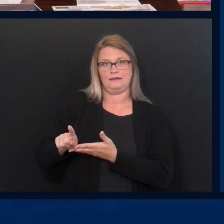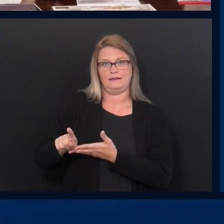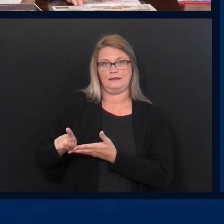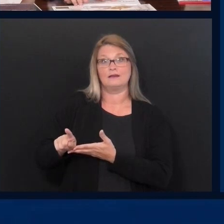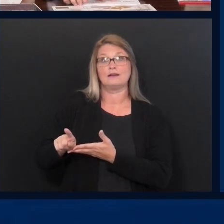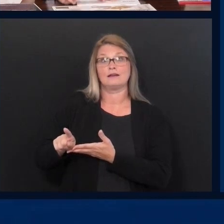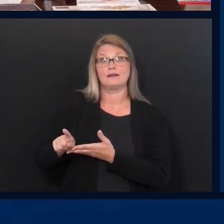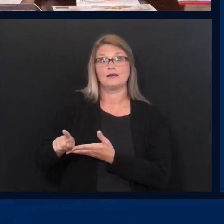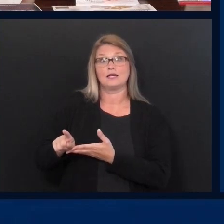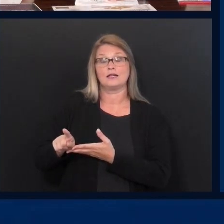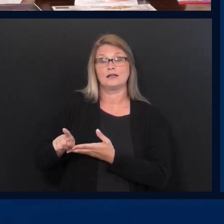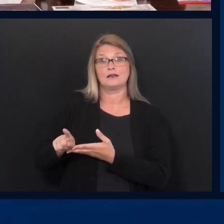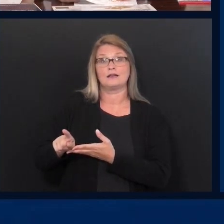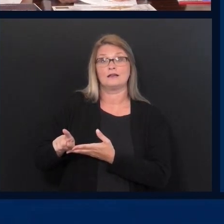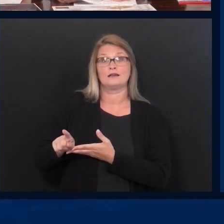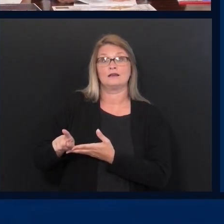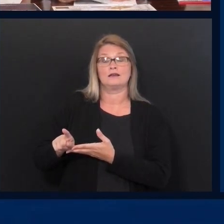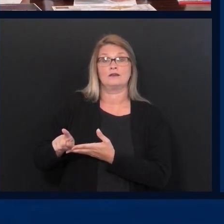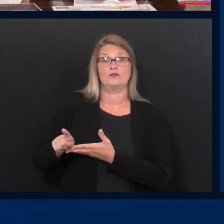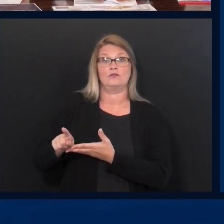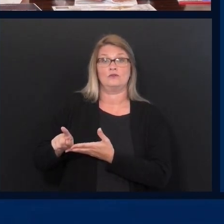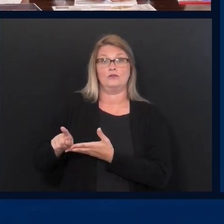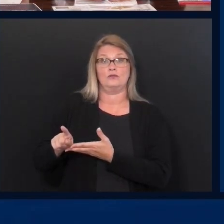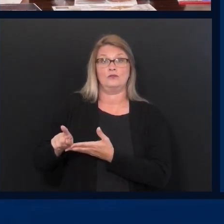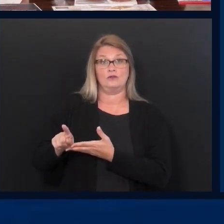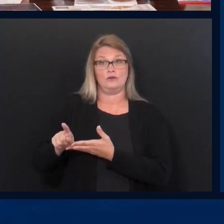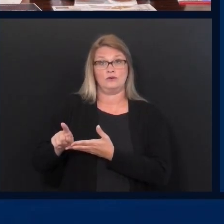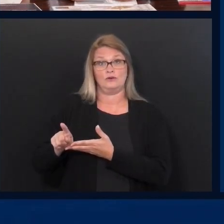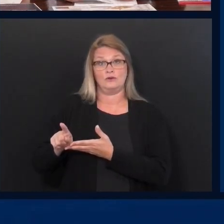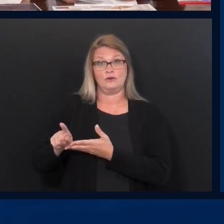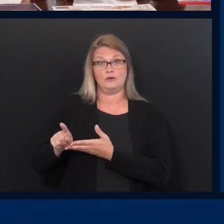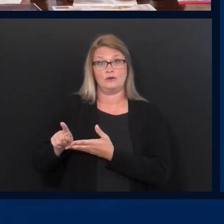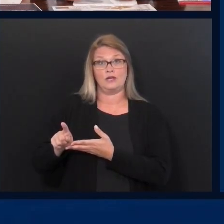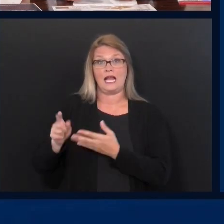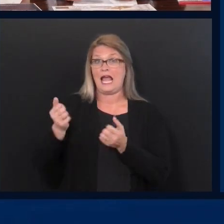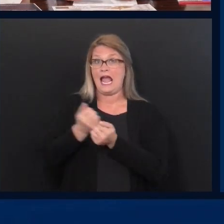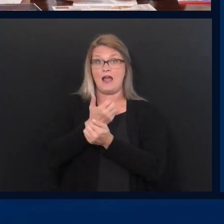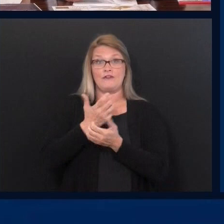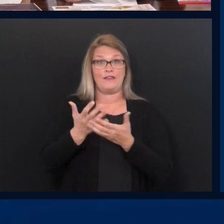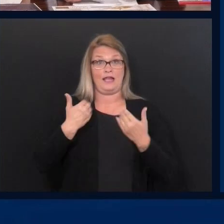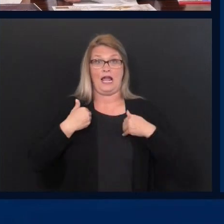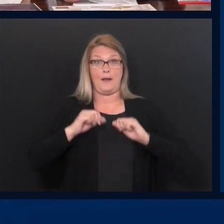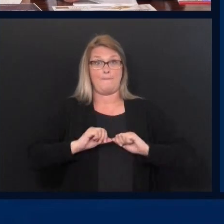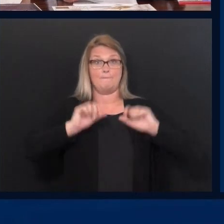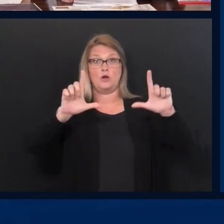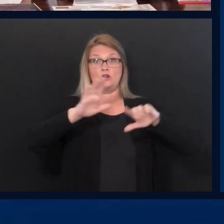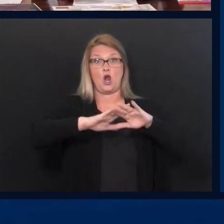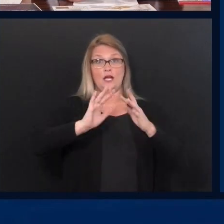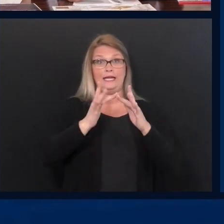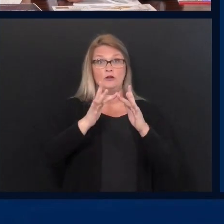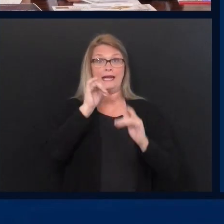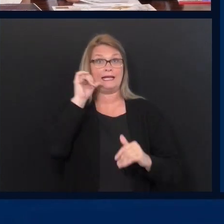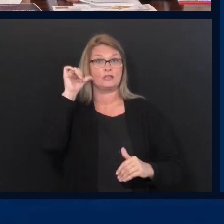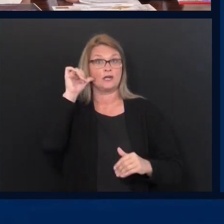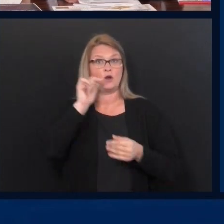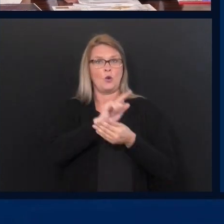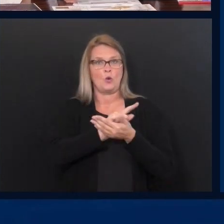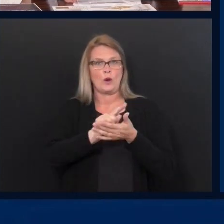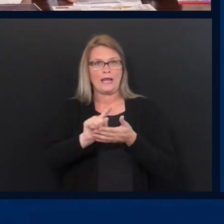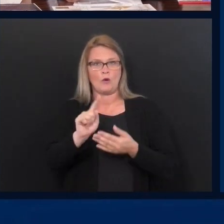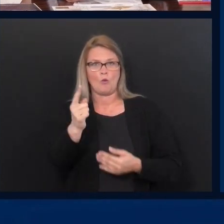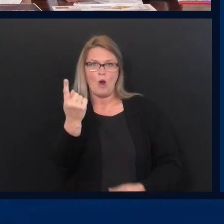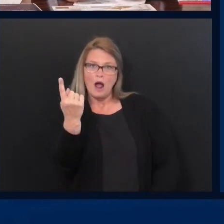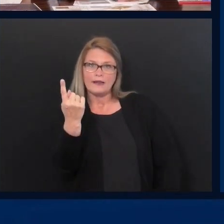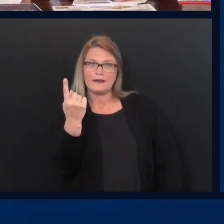So, in what we put up online and everything yesterday, in the week 1, and